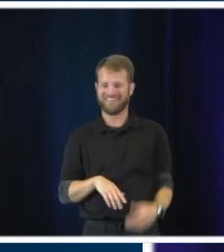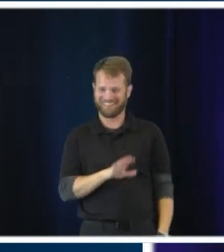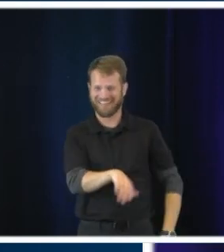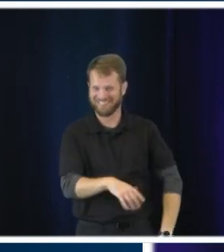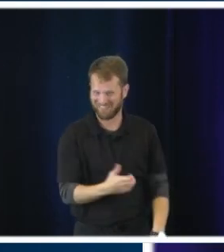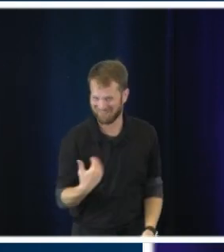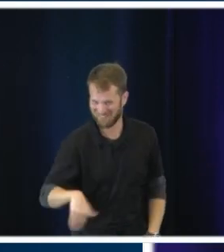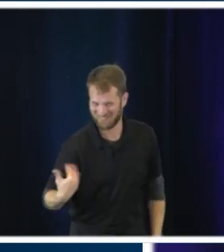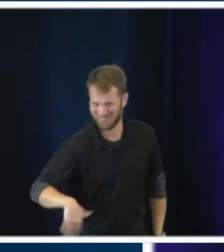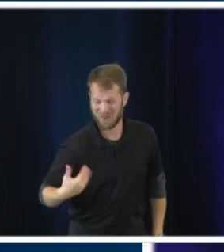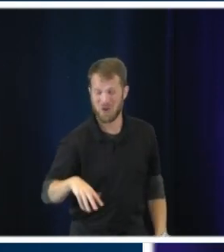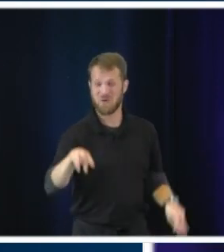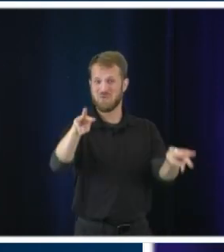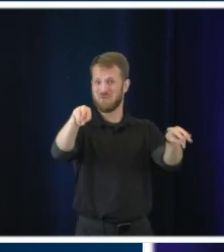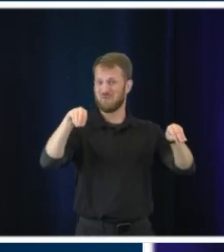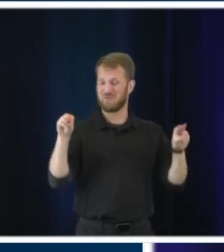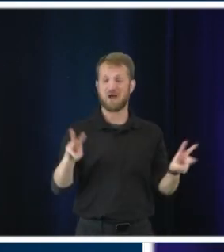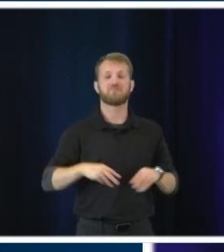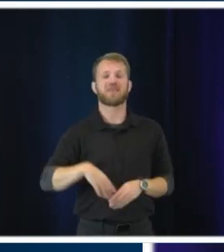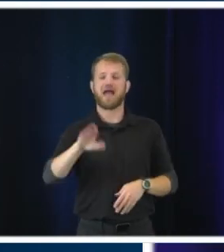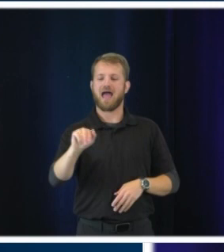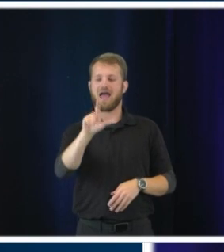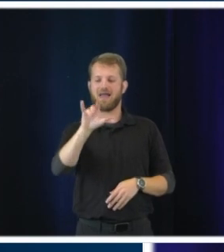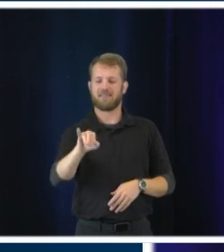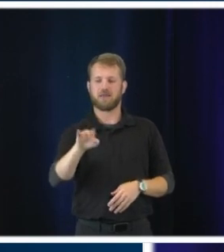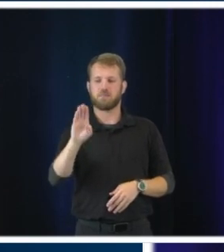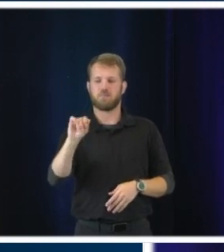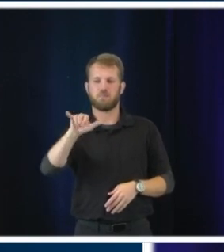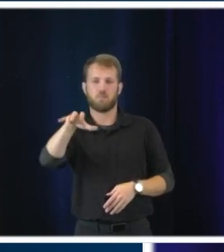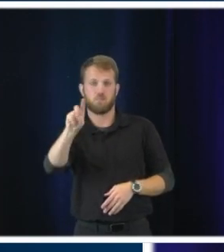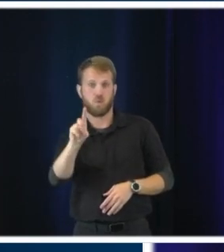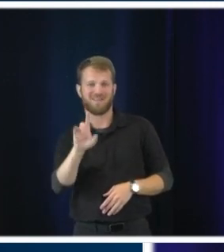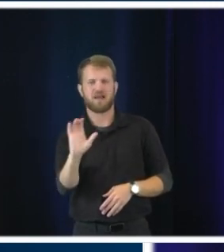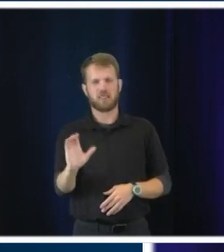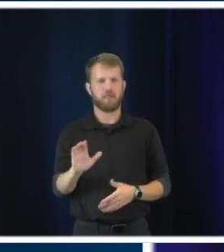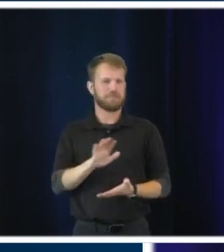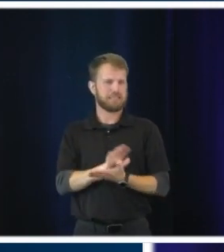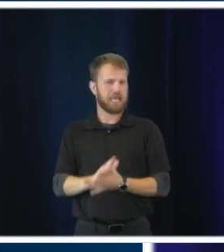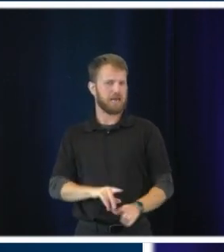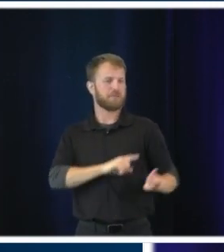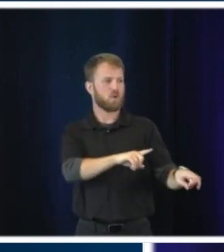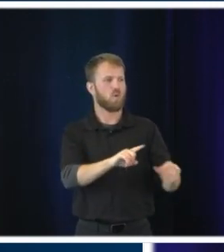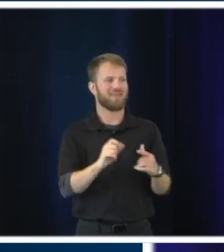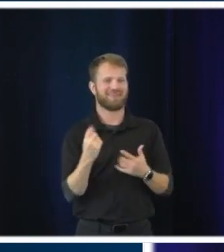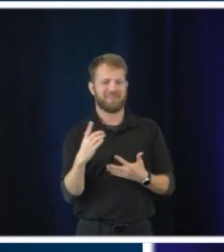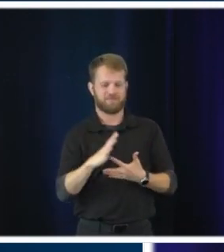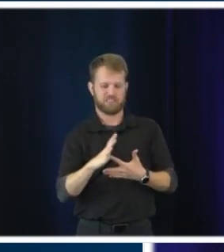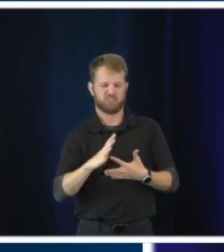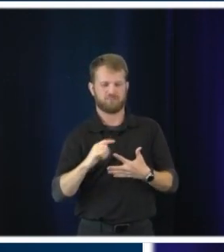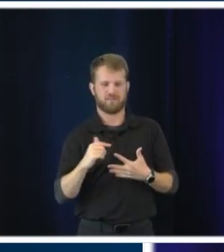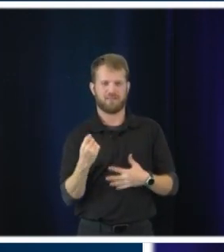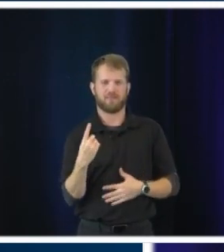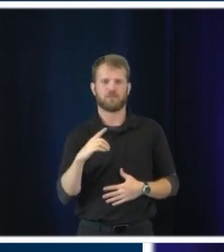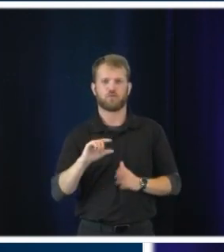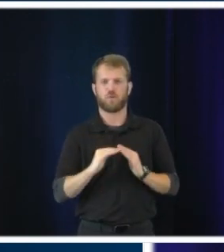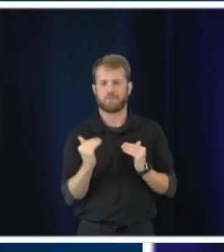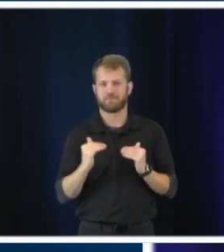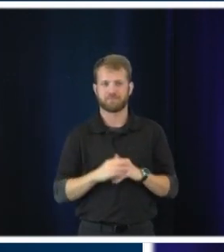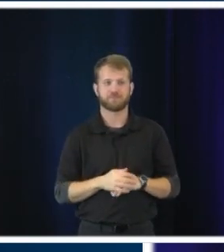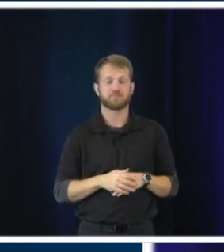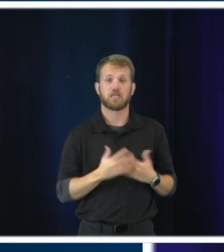yes. Alec Boyd attends the Columbus Academy. It is in the 11th grade.